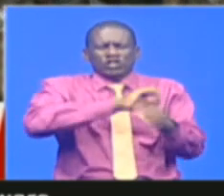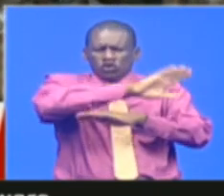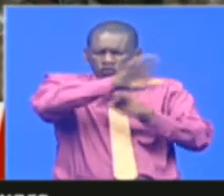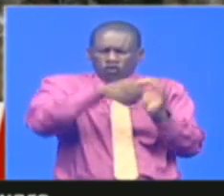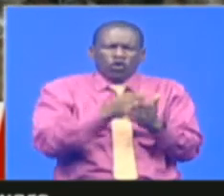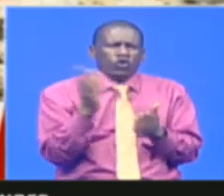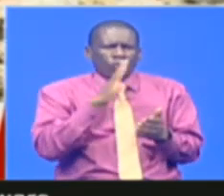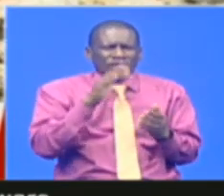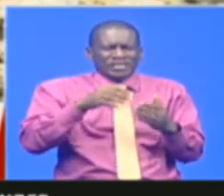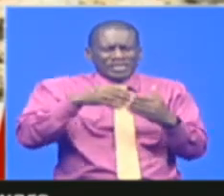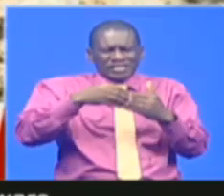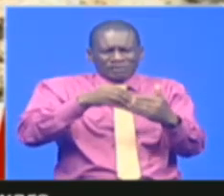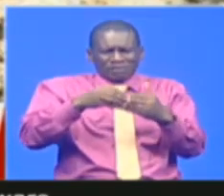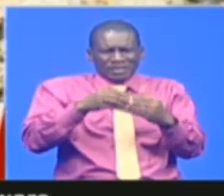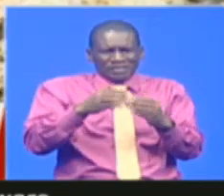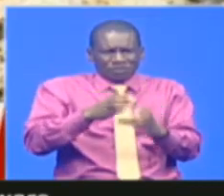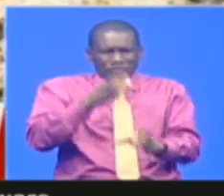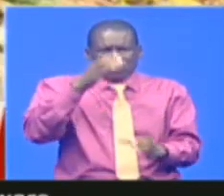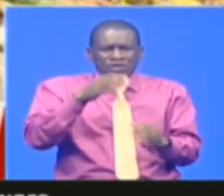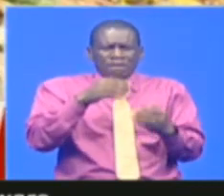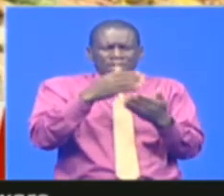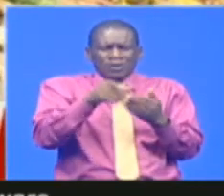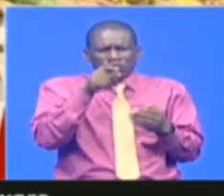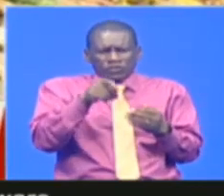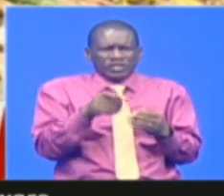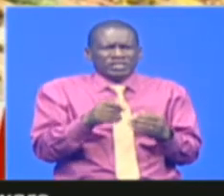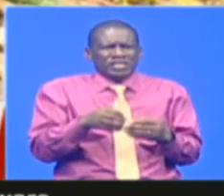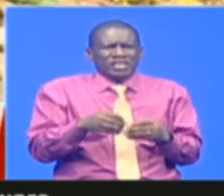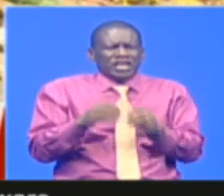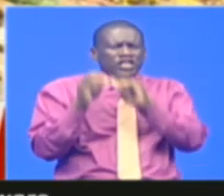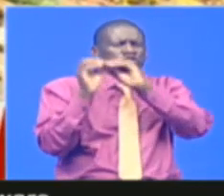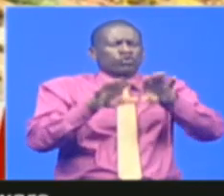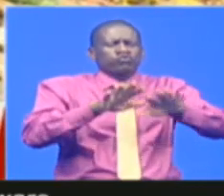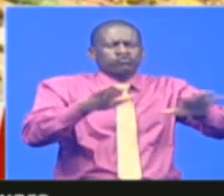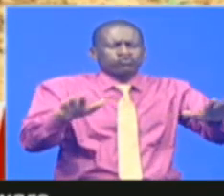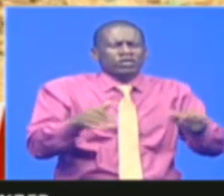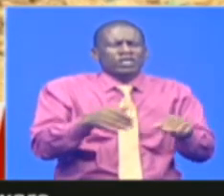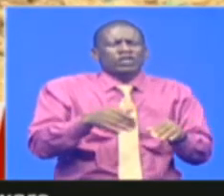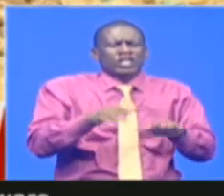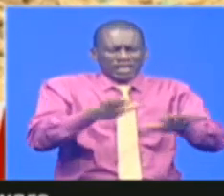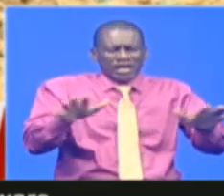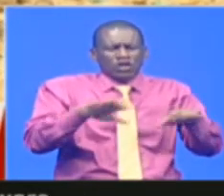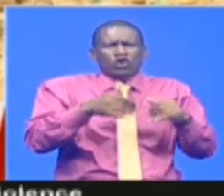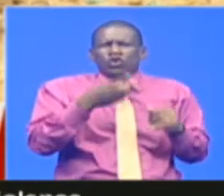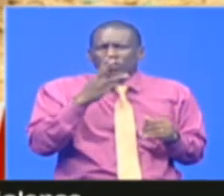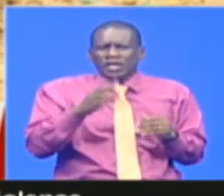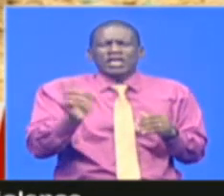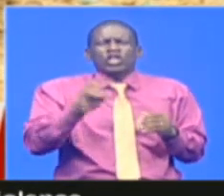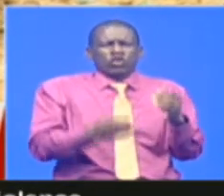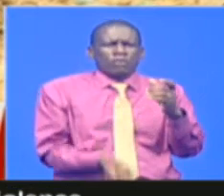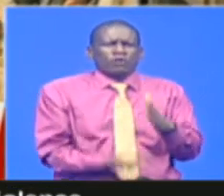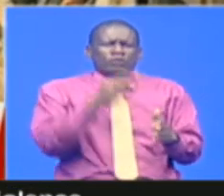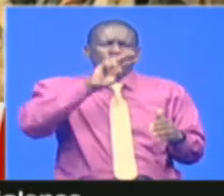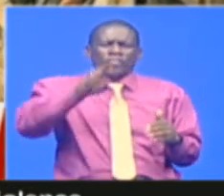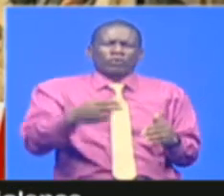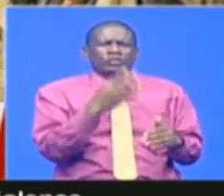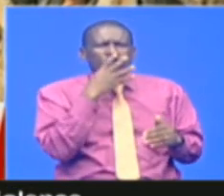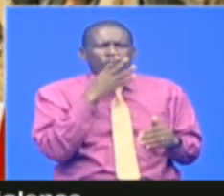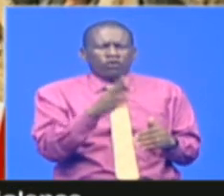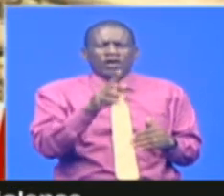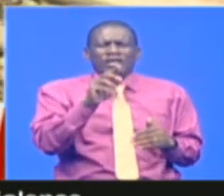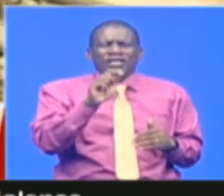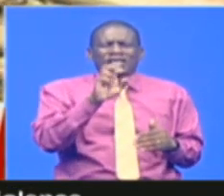is plastic. A big part of it ends up in landfills or in water bodies. Nairobi produces about 2,400 tons of